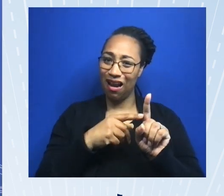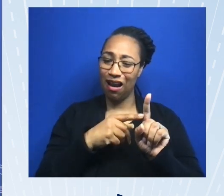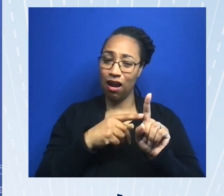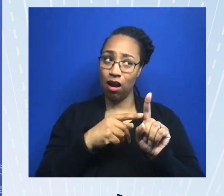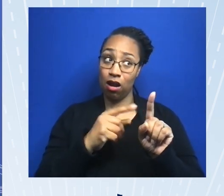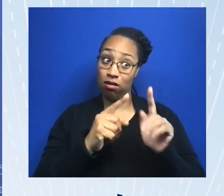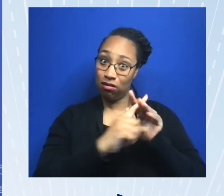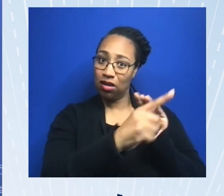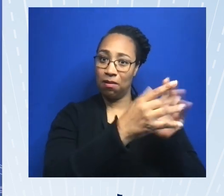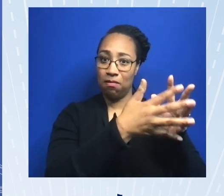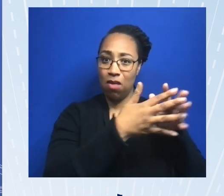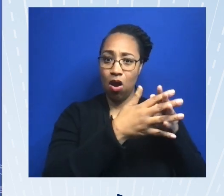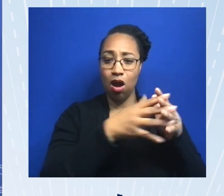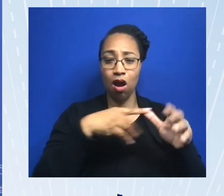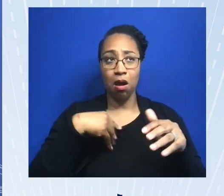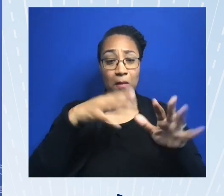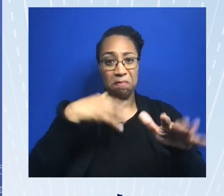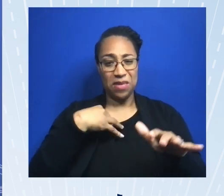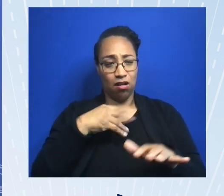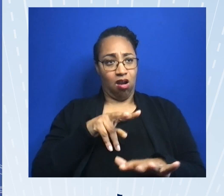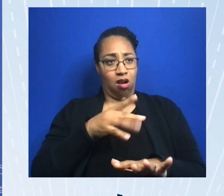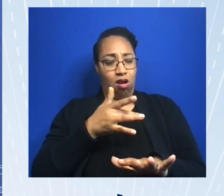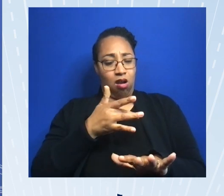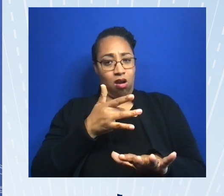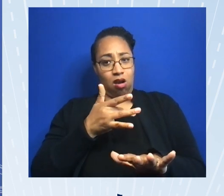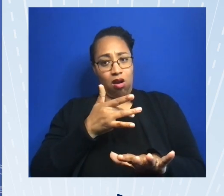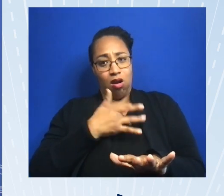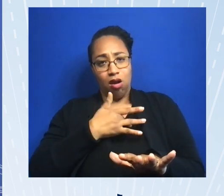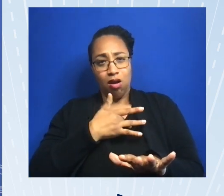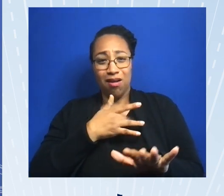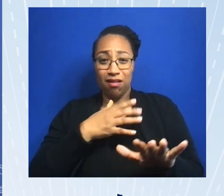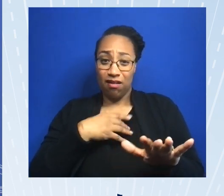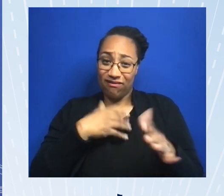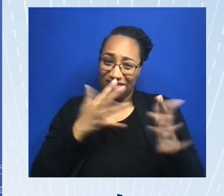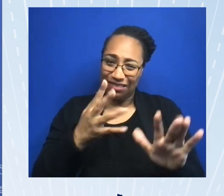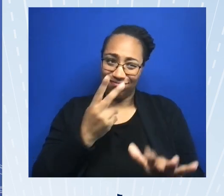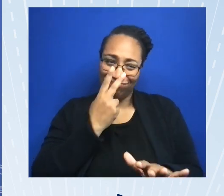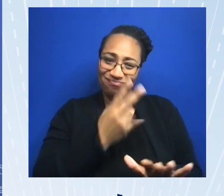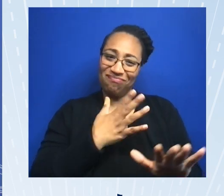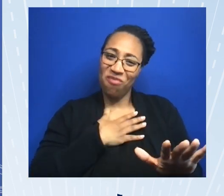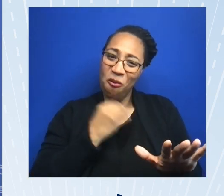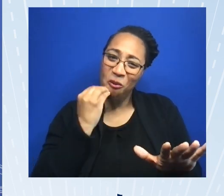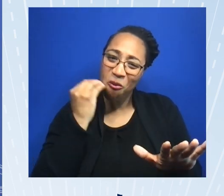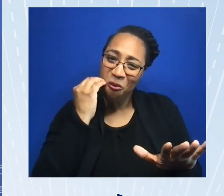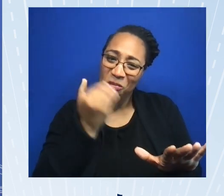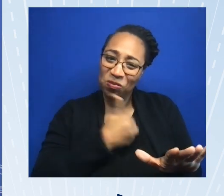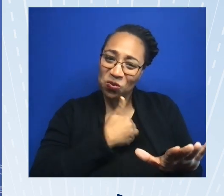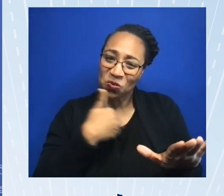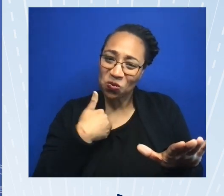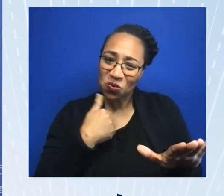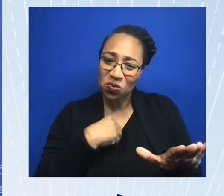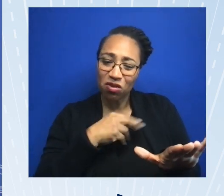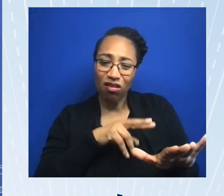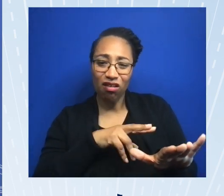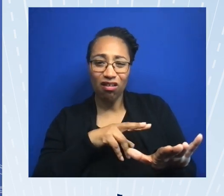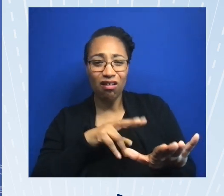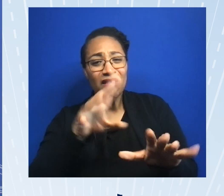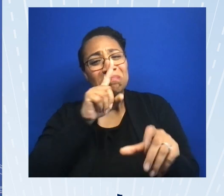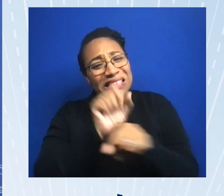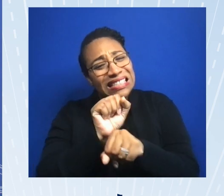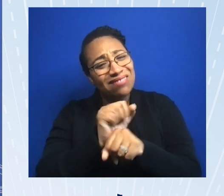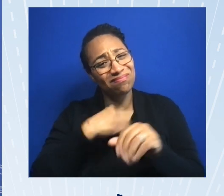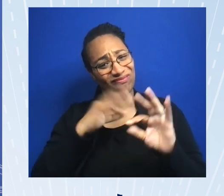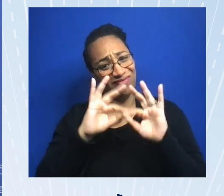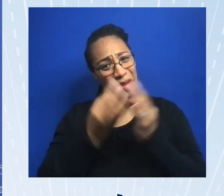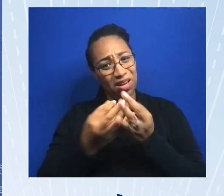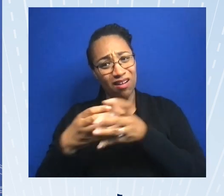to escape, there were so many others who weren't. And my work continued after that trip. I spoke